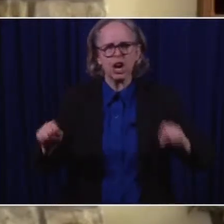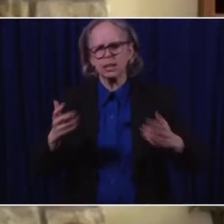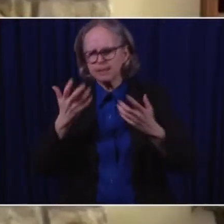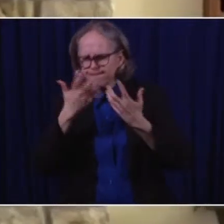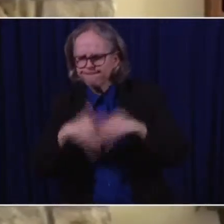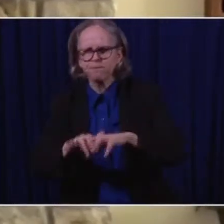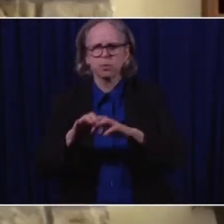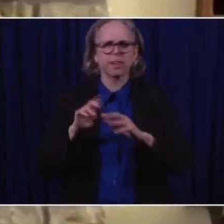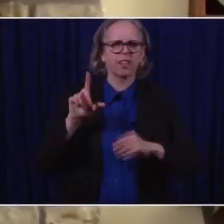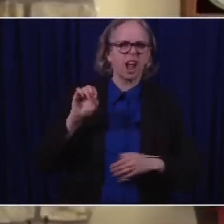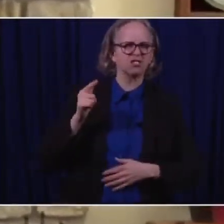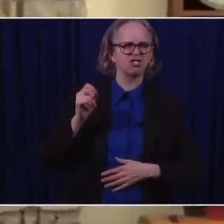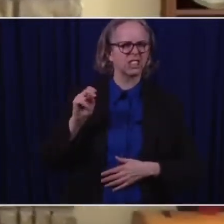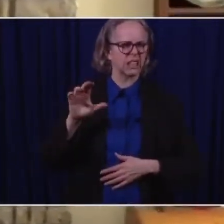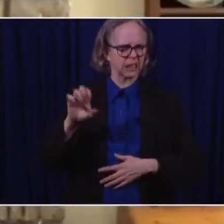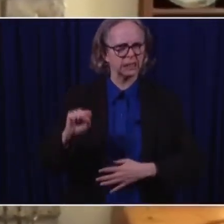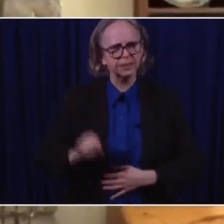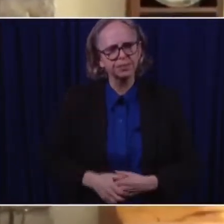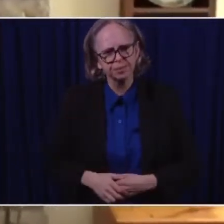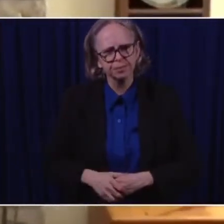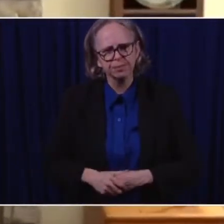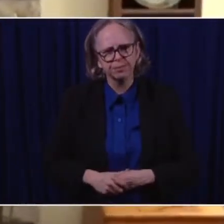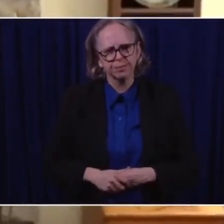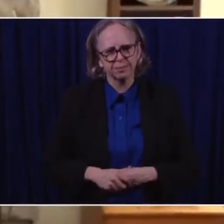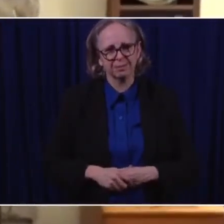of the data.